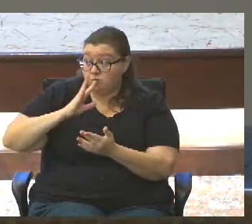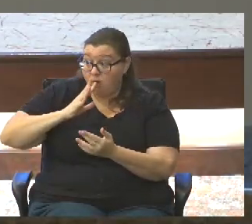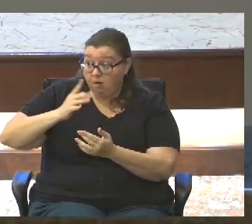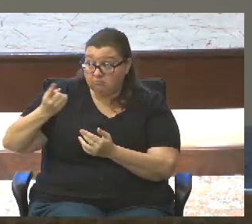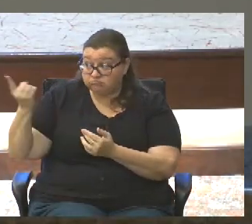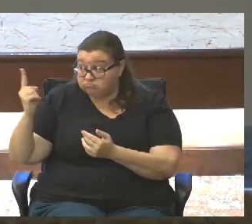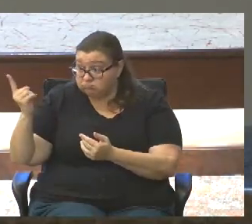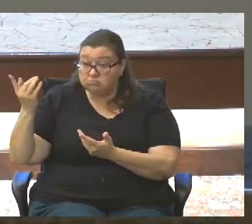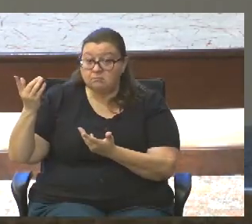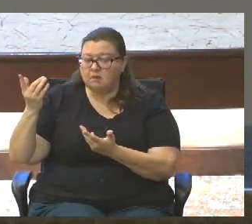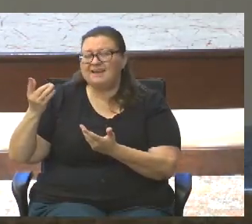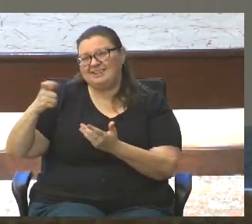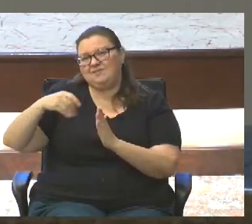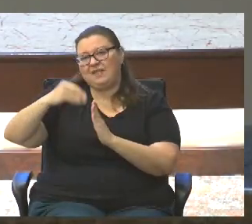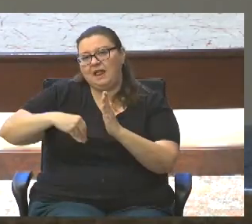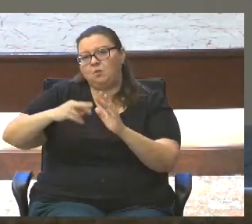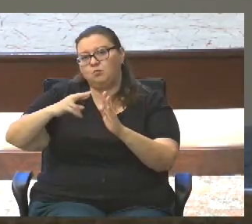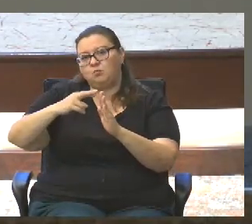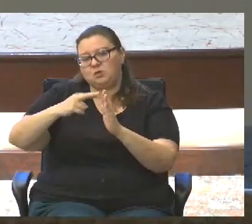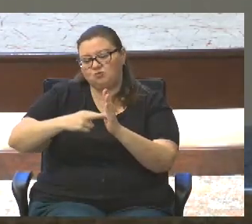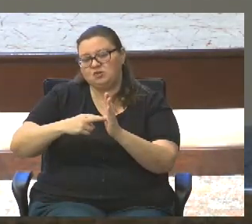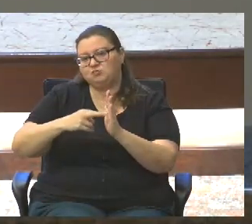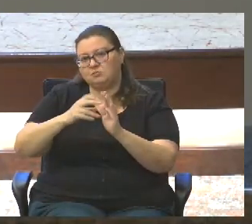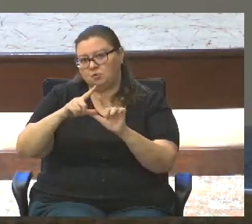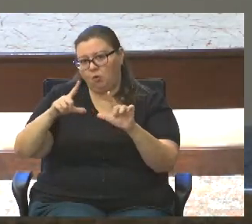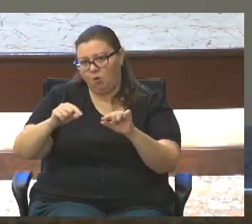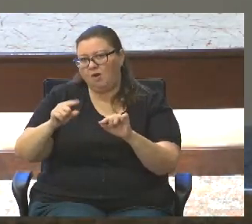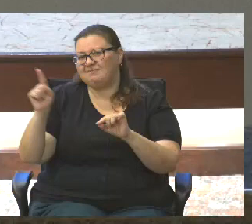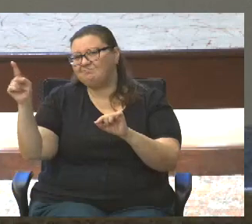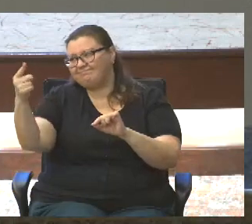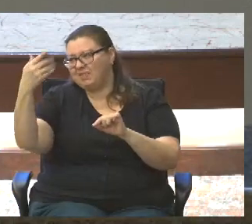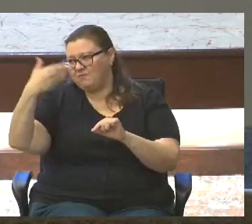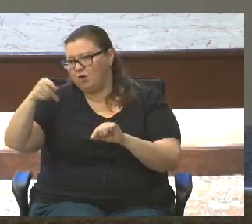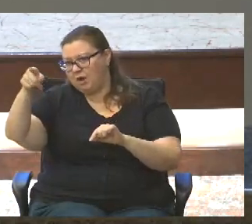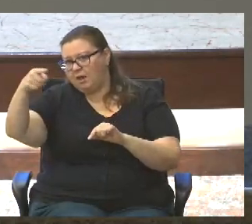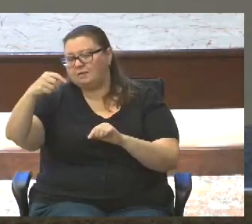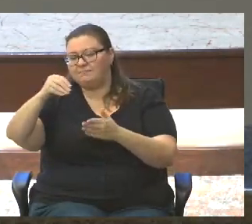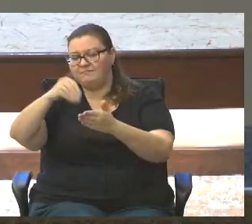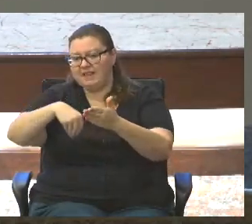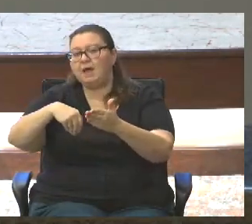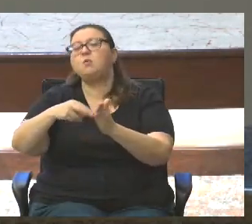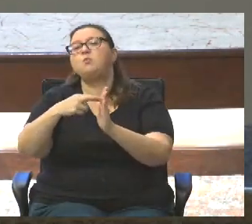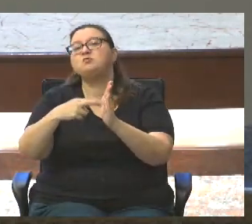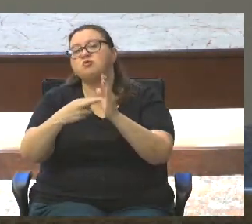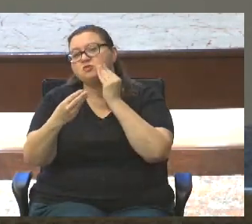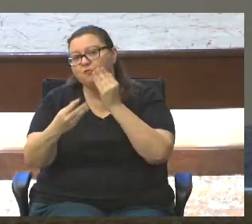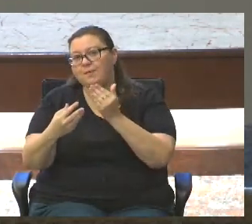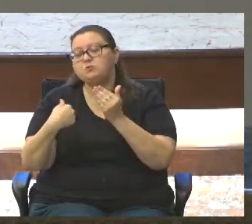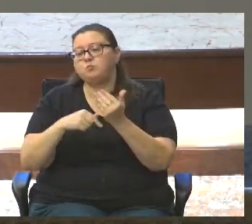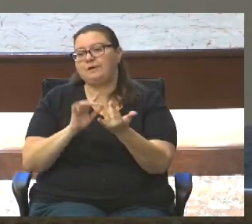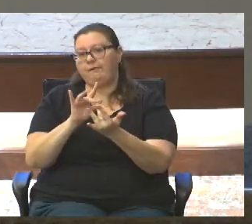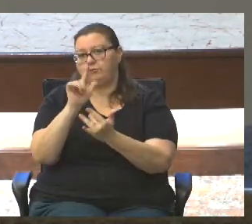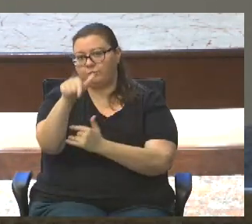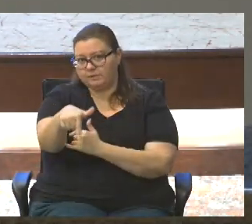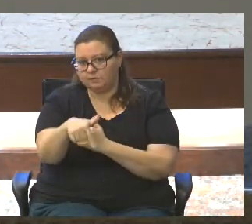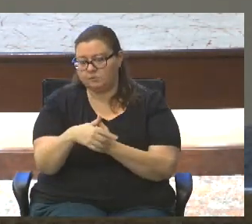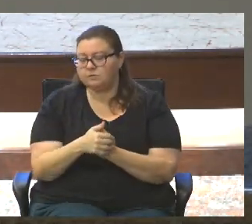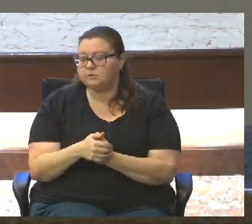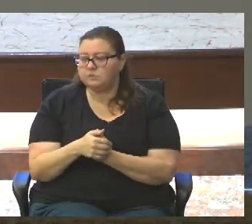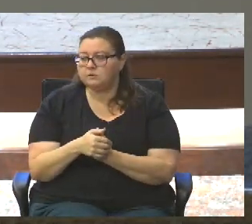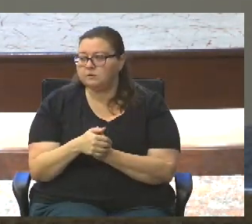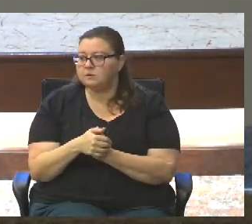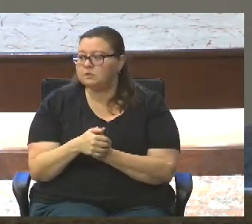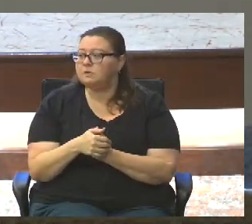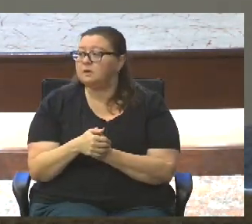Secretary's staff at the registration table outside of the auditorium to provide registration information so that staff can contact you if